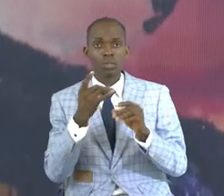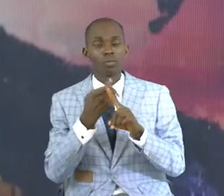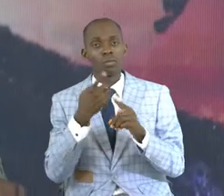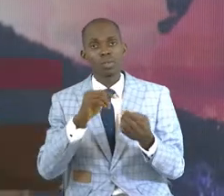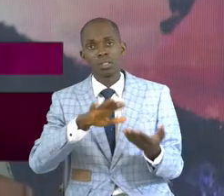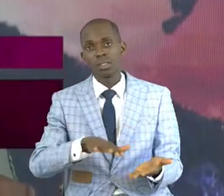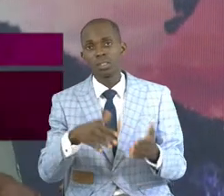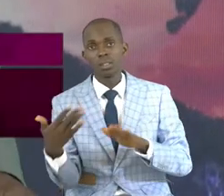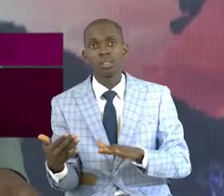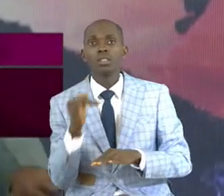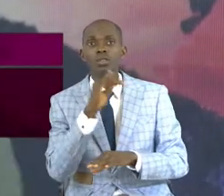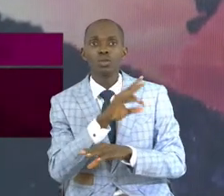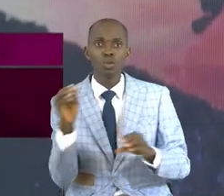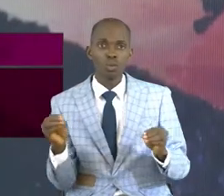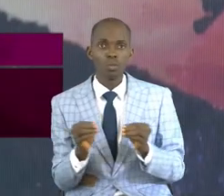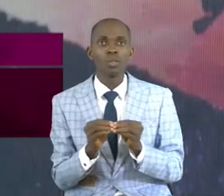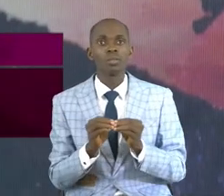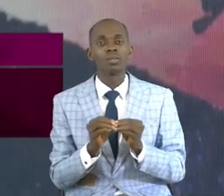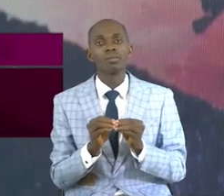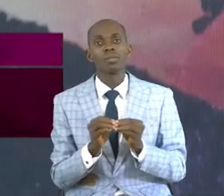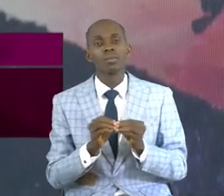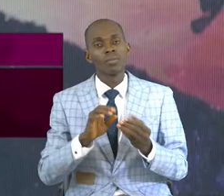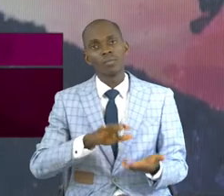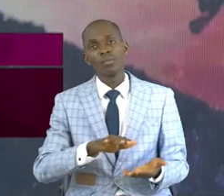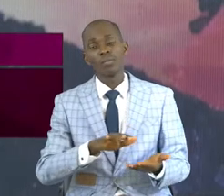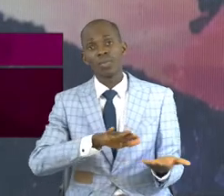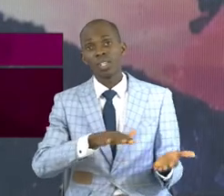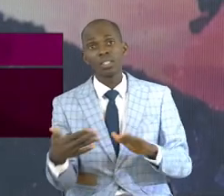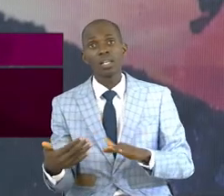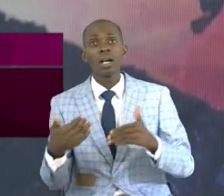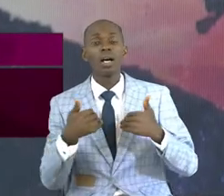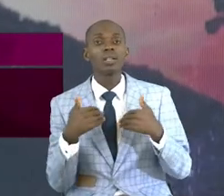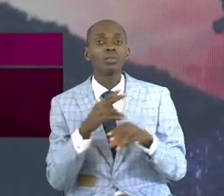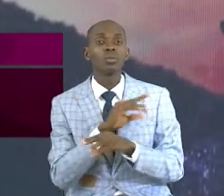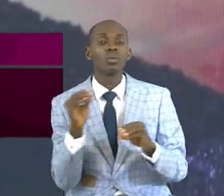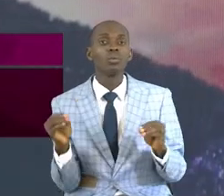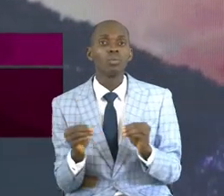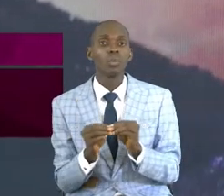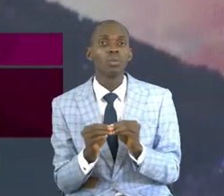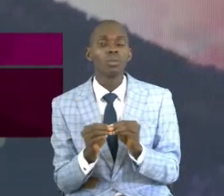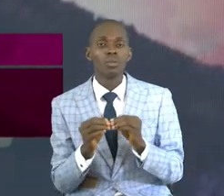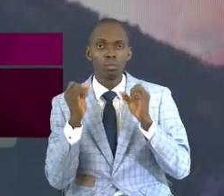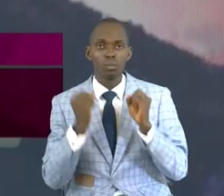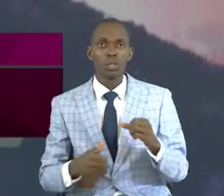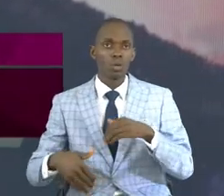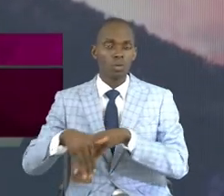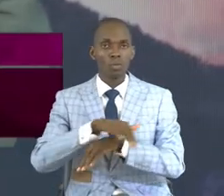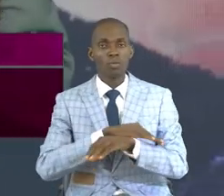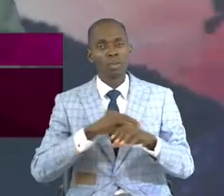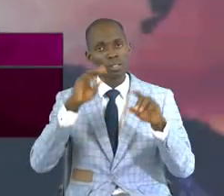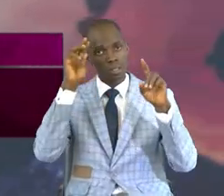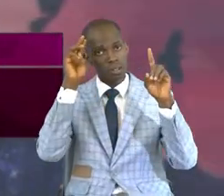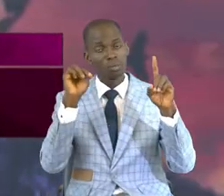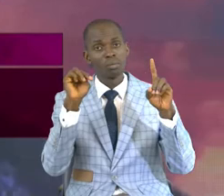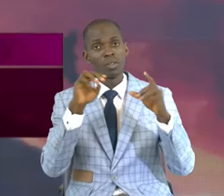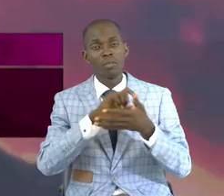no more. Death has no more dominion over him. Verse 10, it